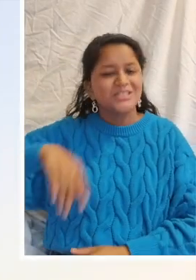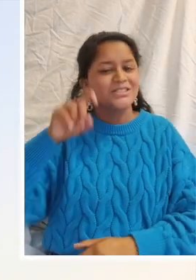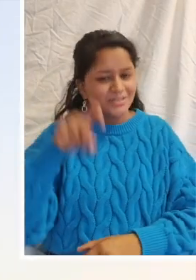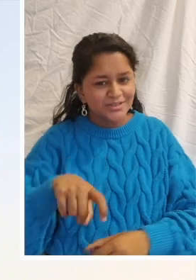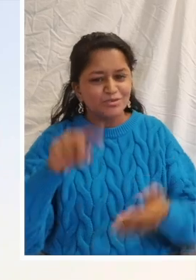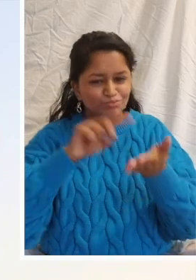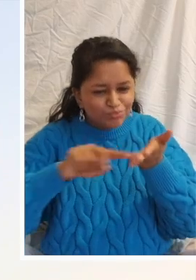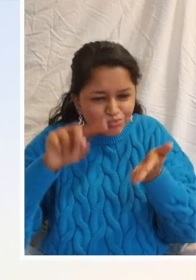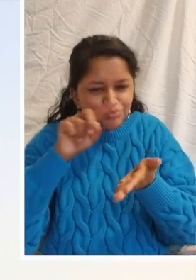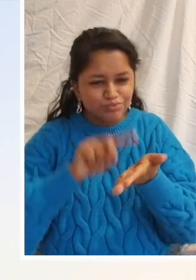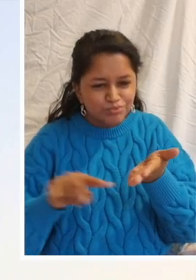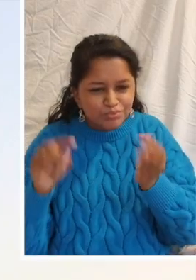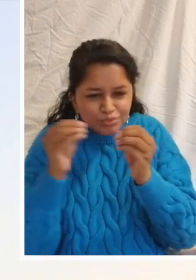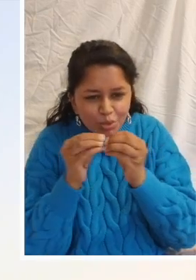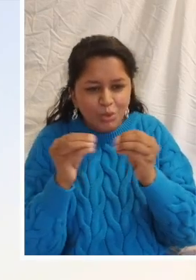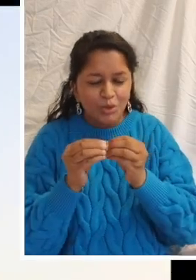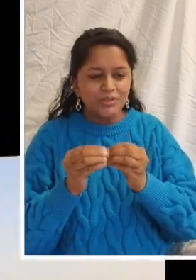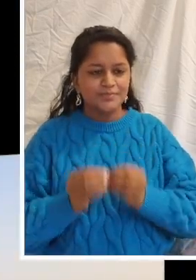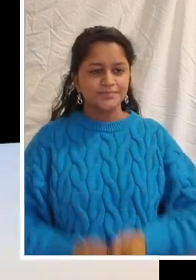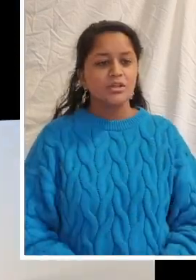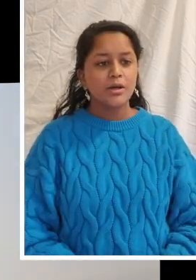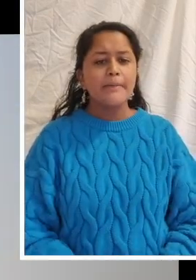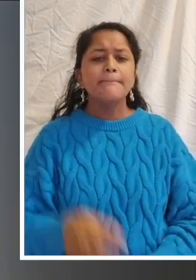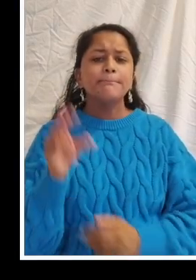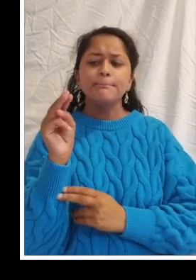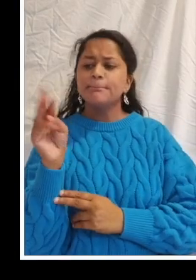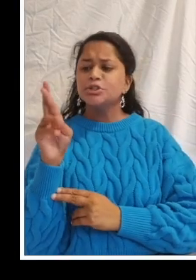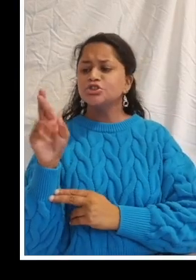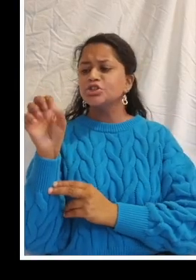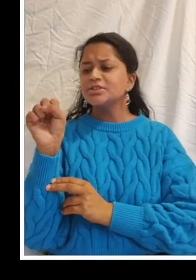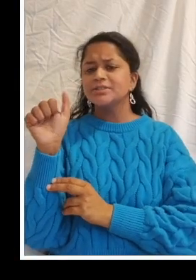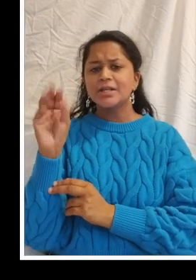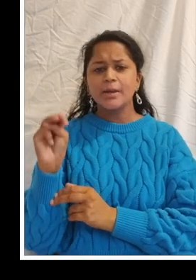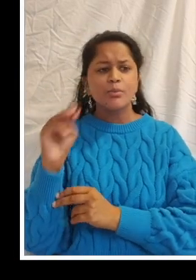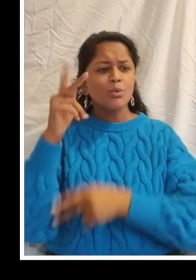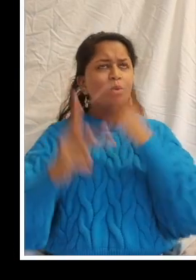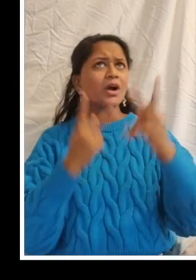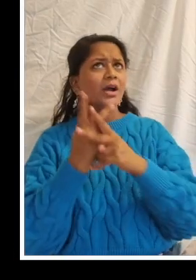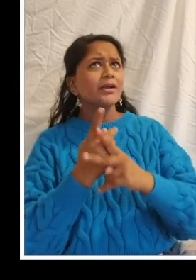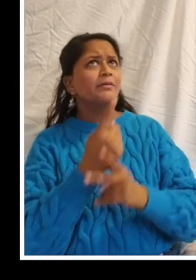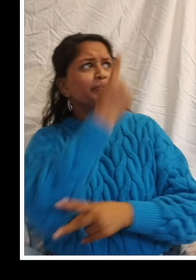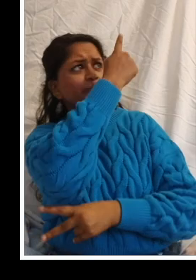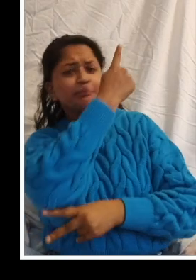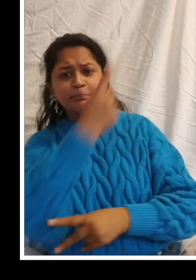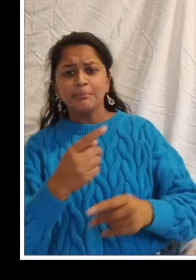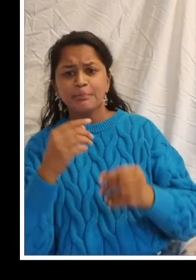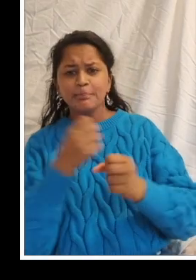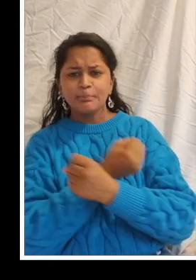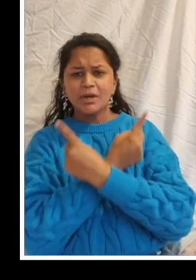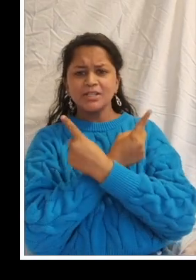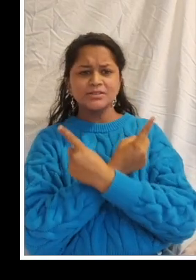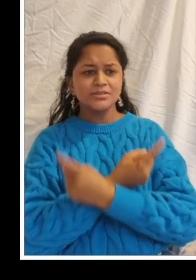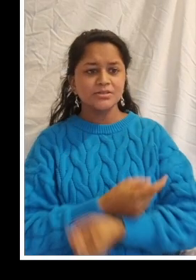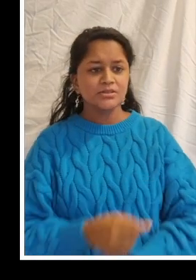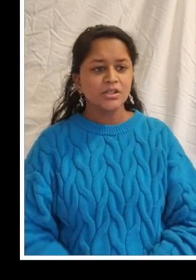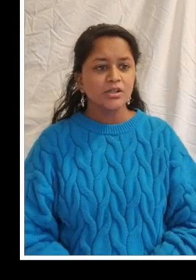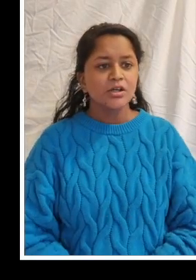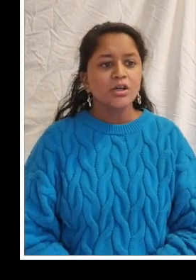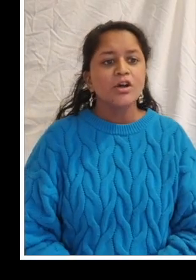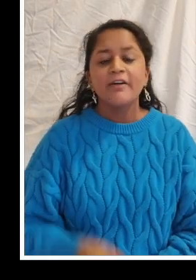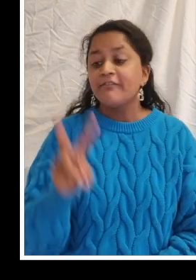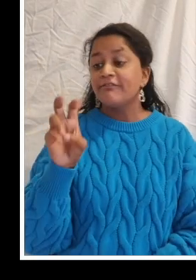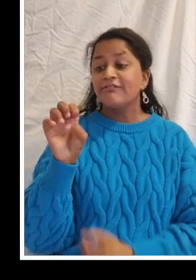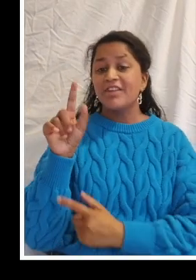to investigate. Mm-hmm. So, Mr. Sam, Yeah. what type of bats are coming out right now? So these are